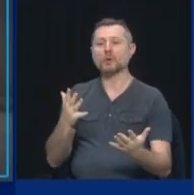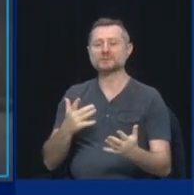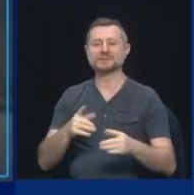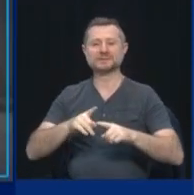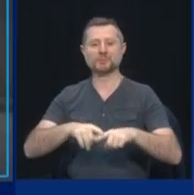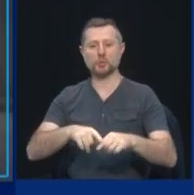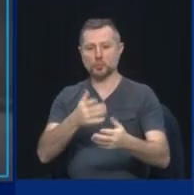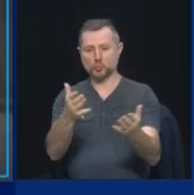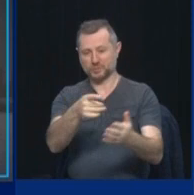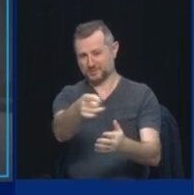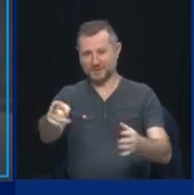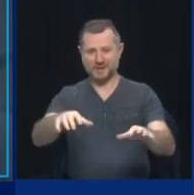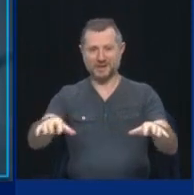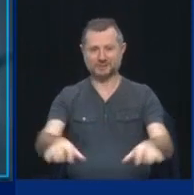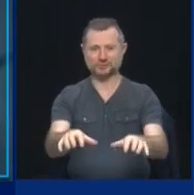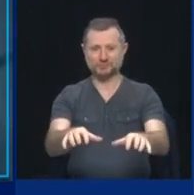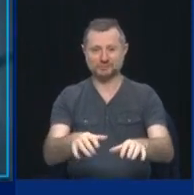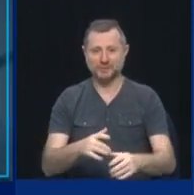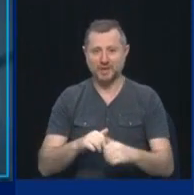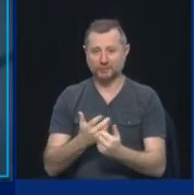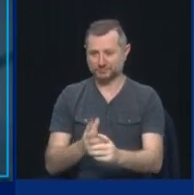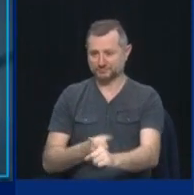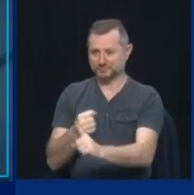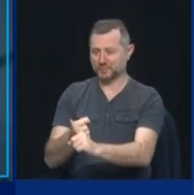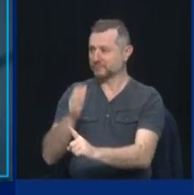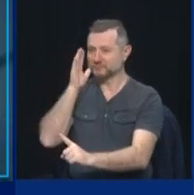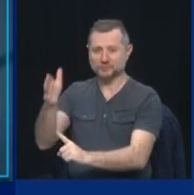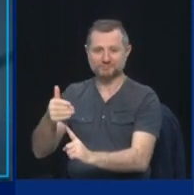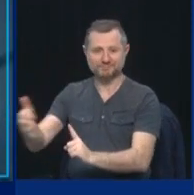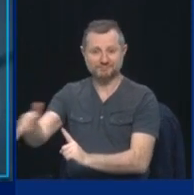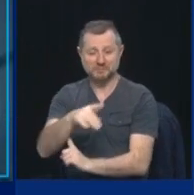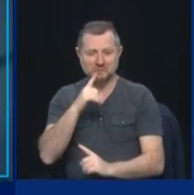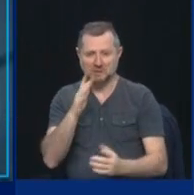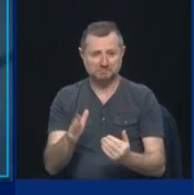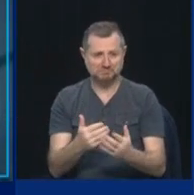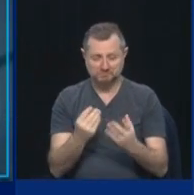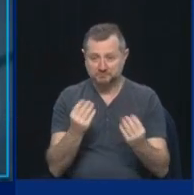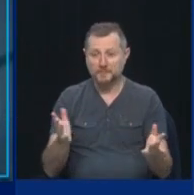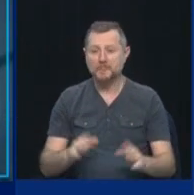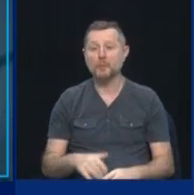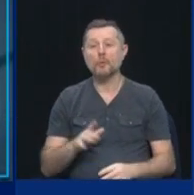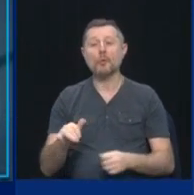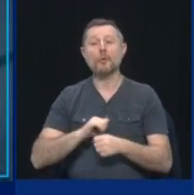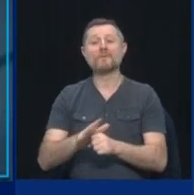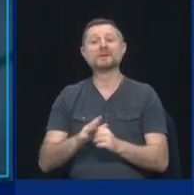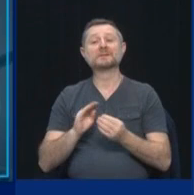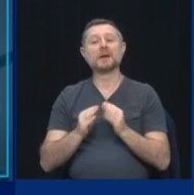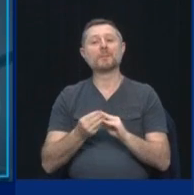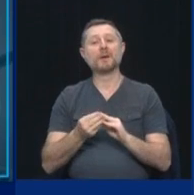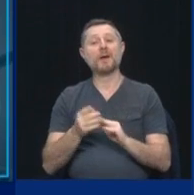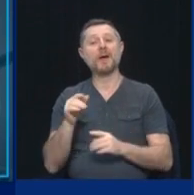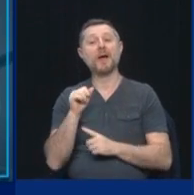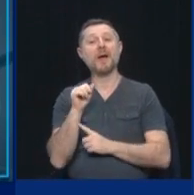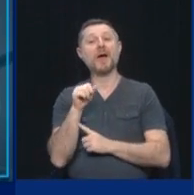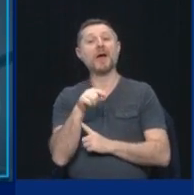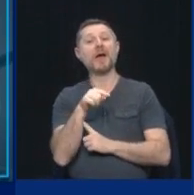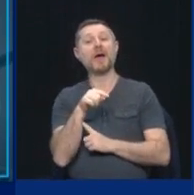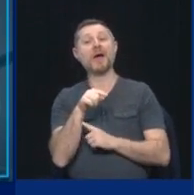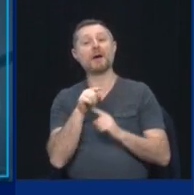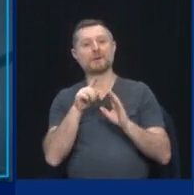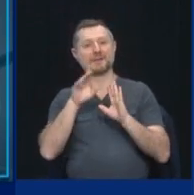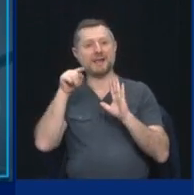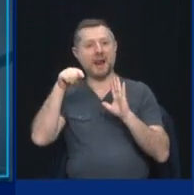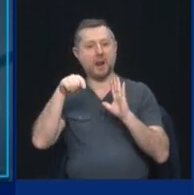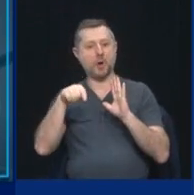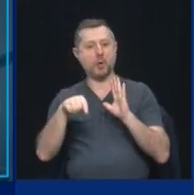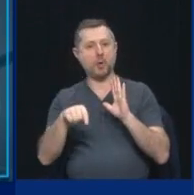future. It's that simple. On the COVID numbers, all the arrows are in the right direction. They continue to be